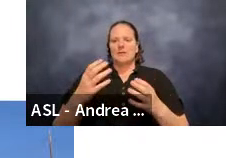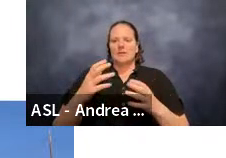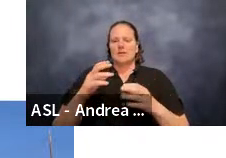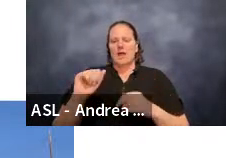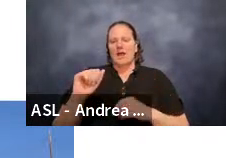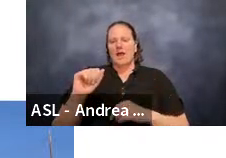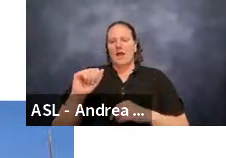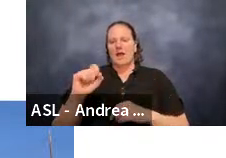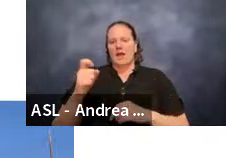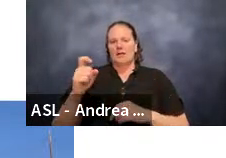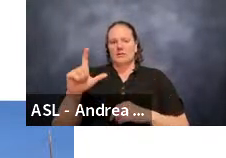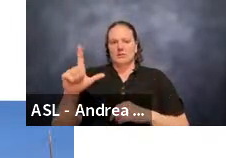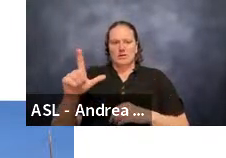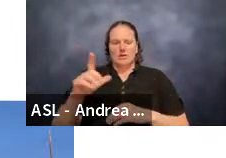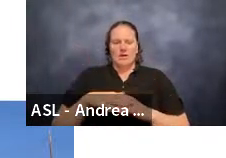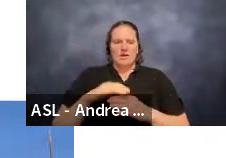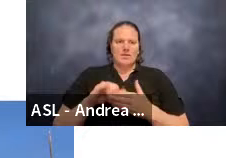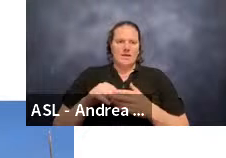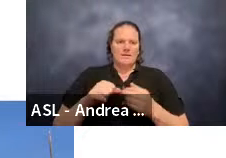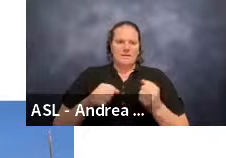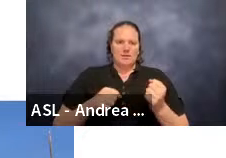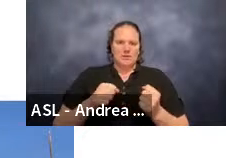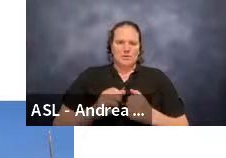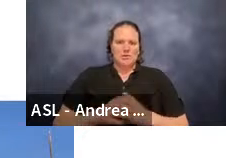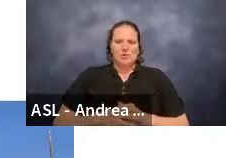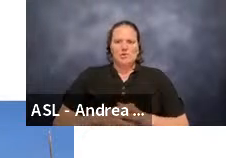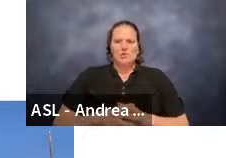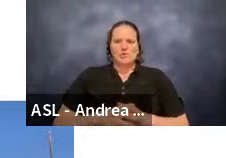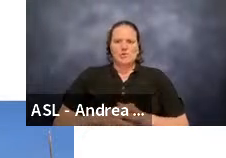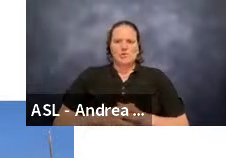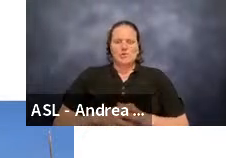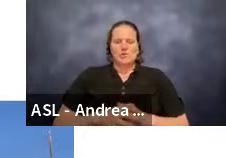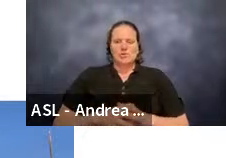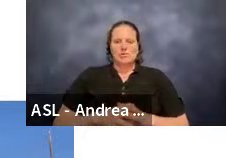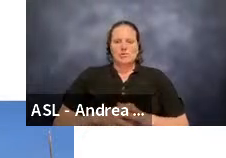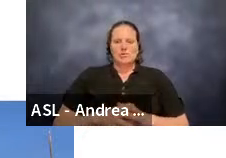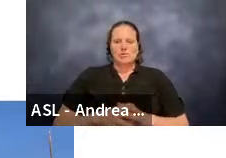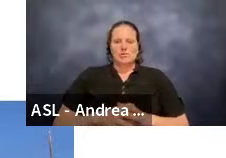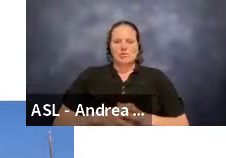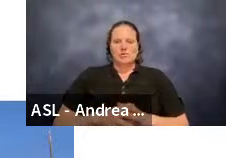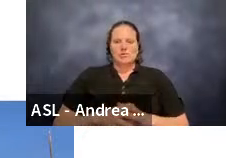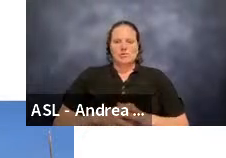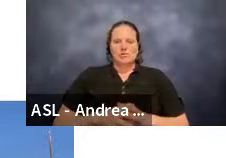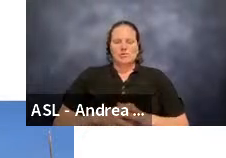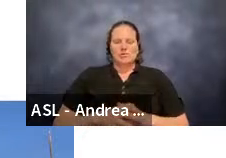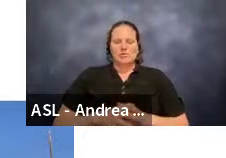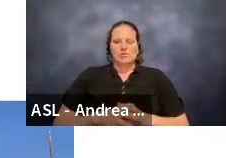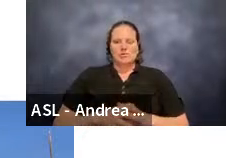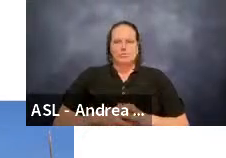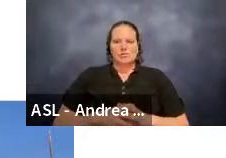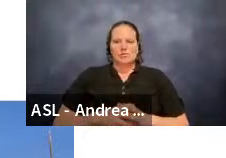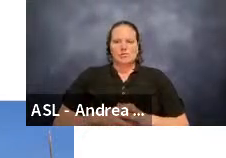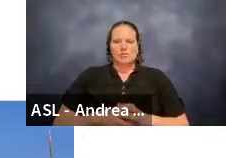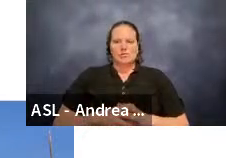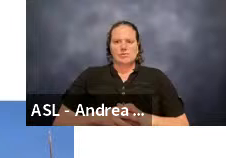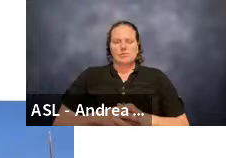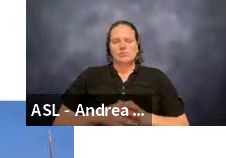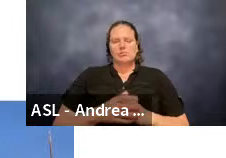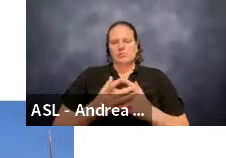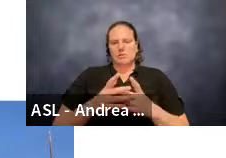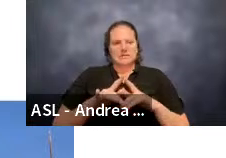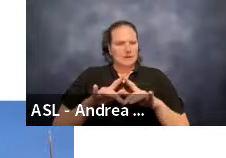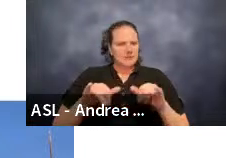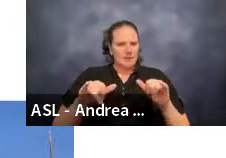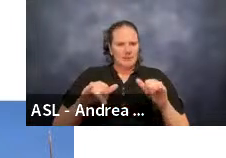on a particular vehicle. While this data is collected, while it's nearly instantaneous, it